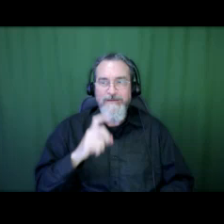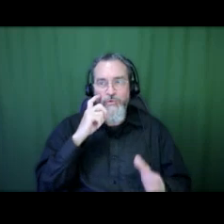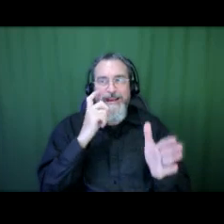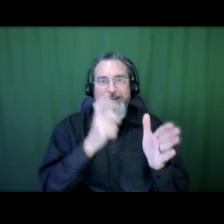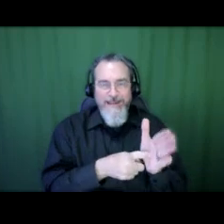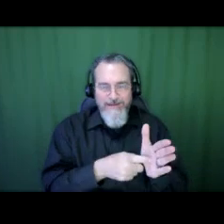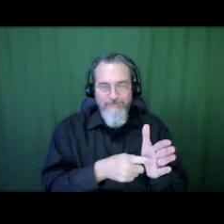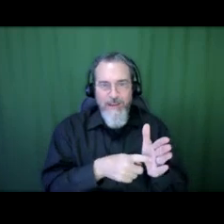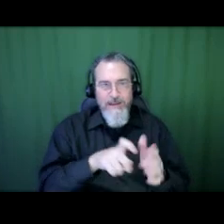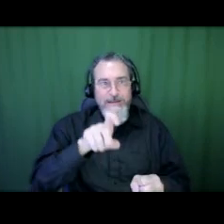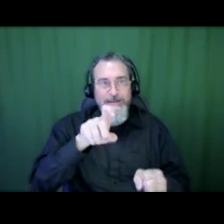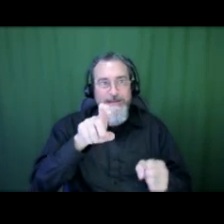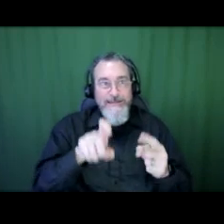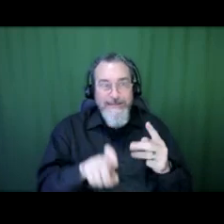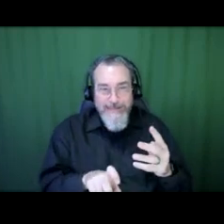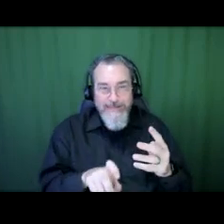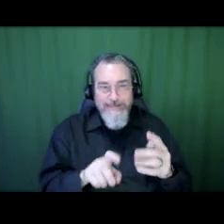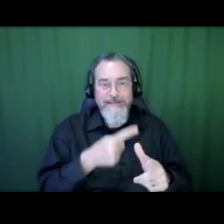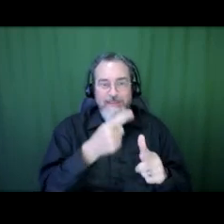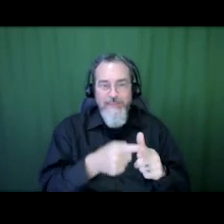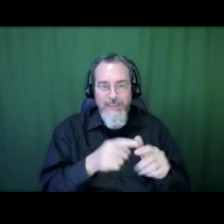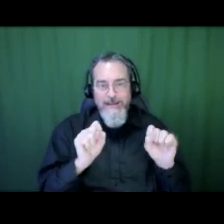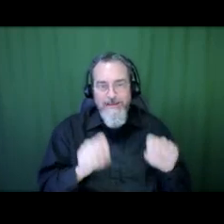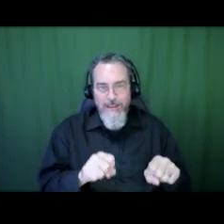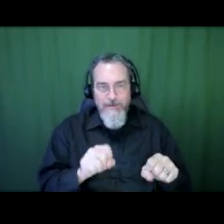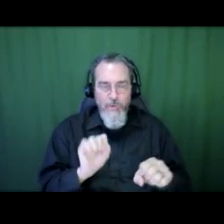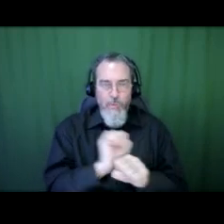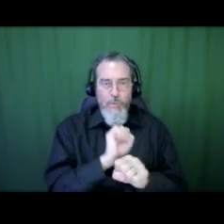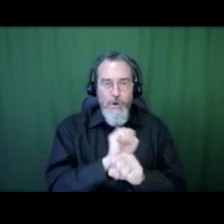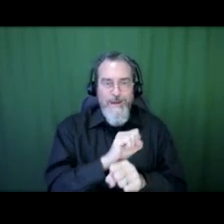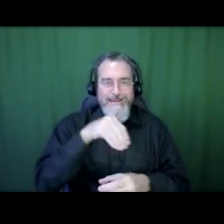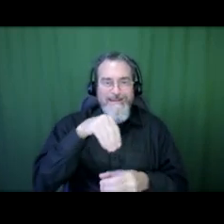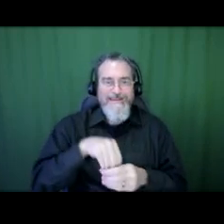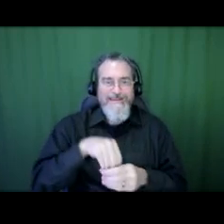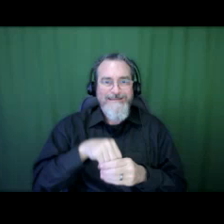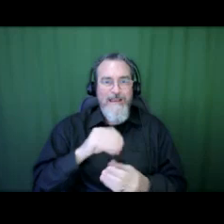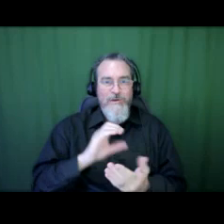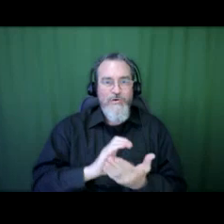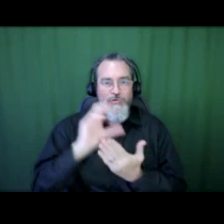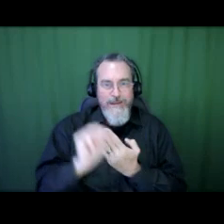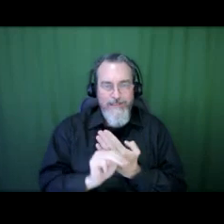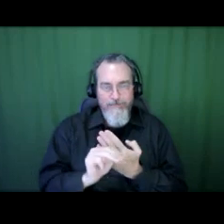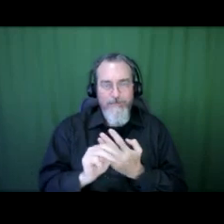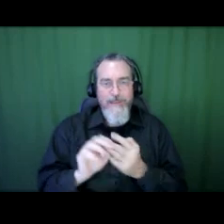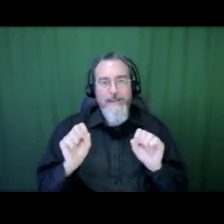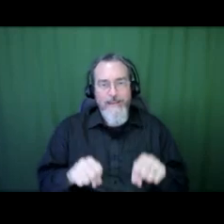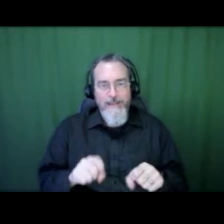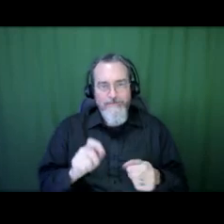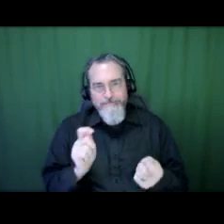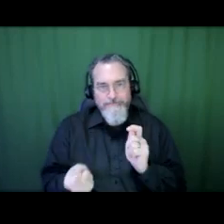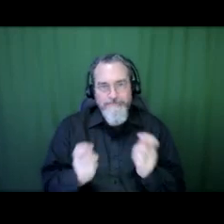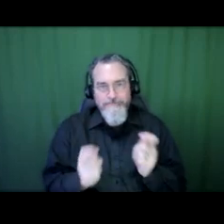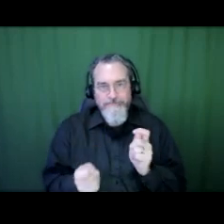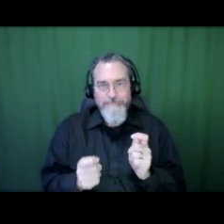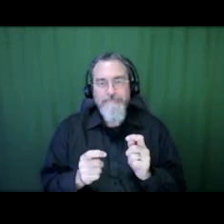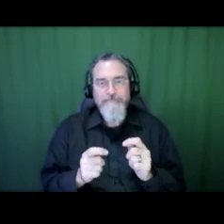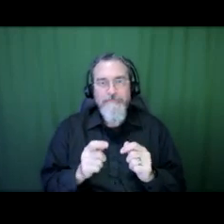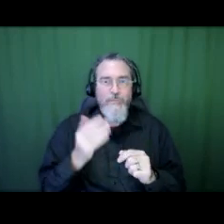so that we can then work within our current curriculum or develop needed curriculum to meet the needs of our employer partners so that we can get